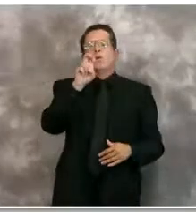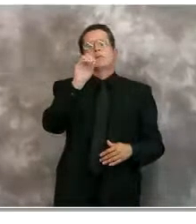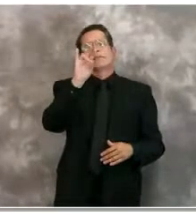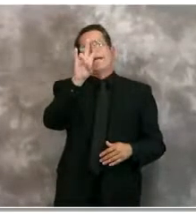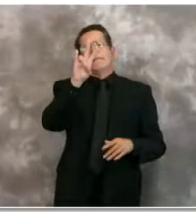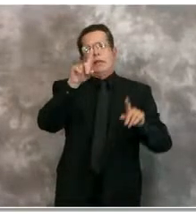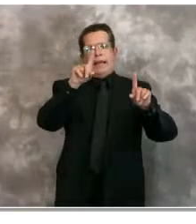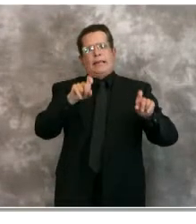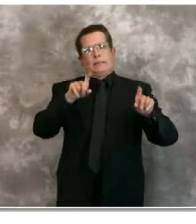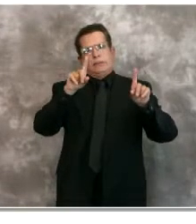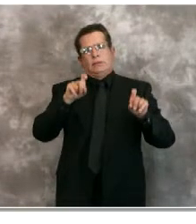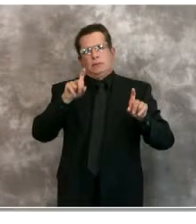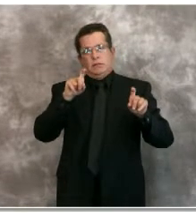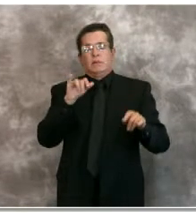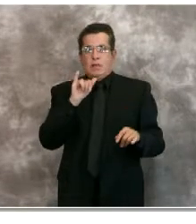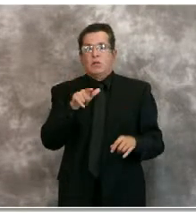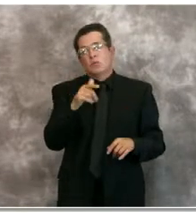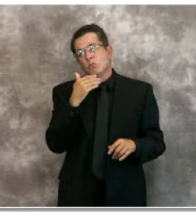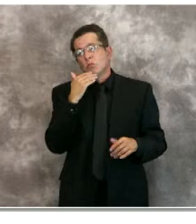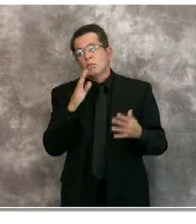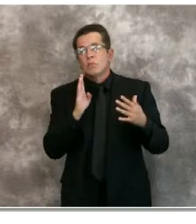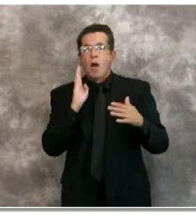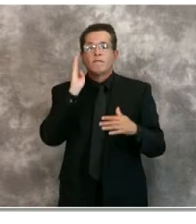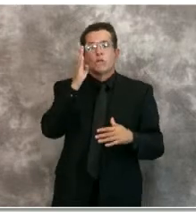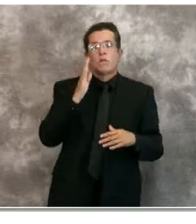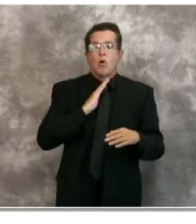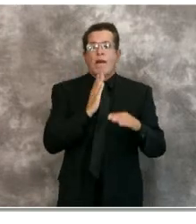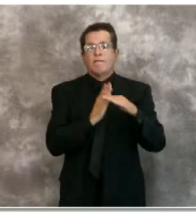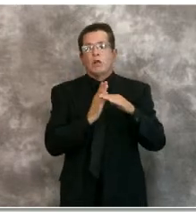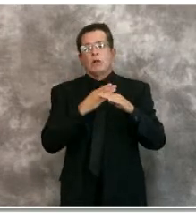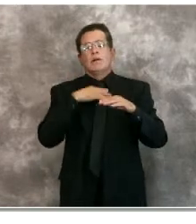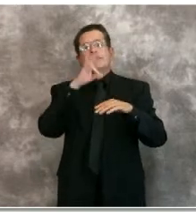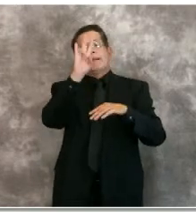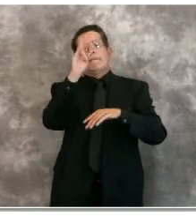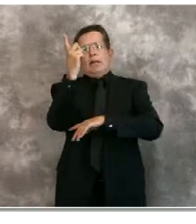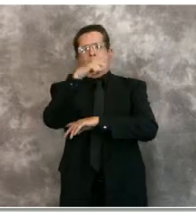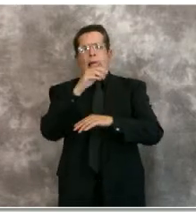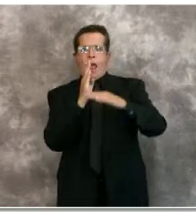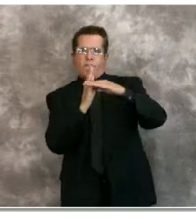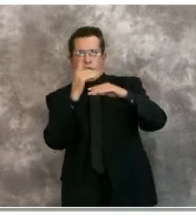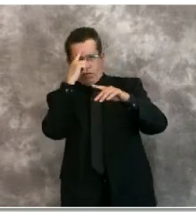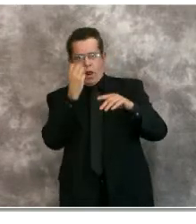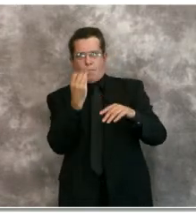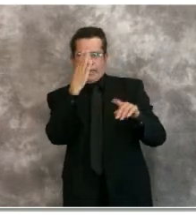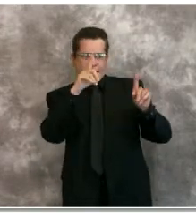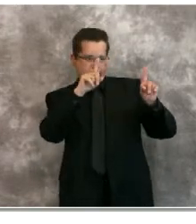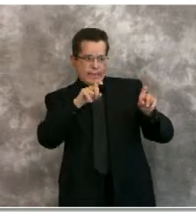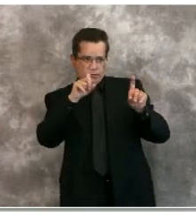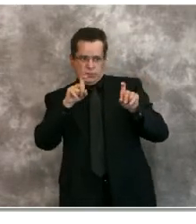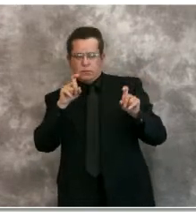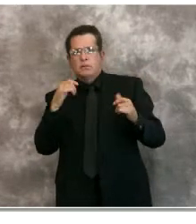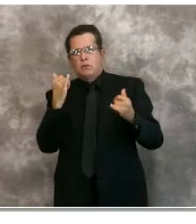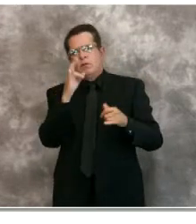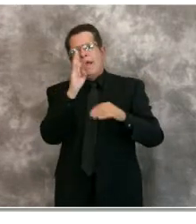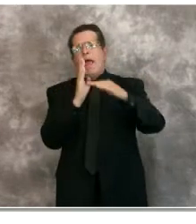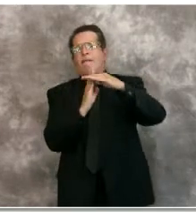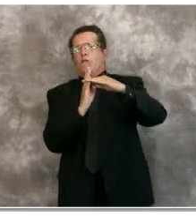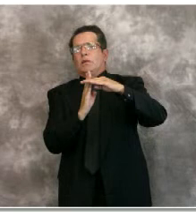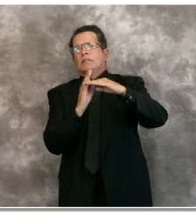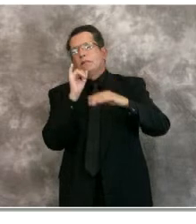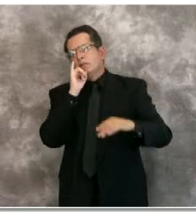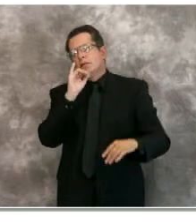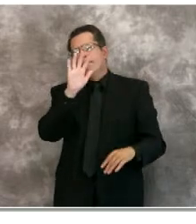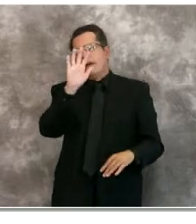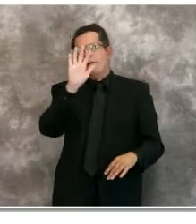tests. But more importantly than the individual day, our 7-day average of tests is now over that initial goal we